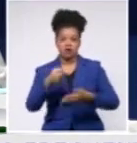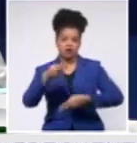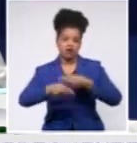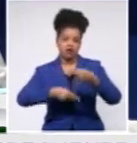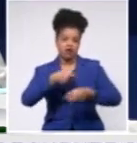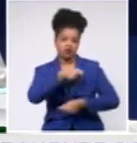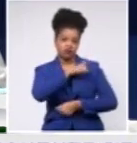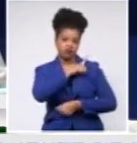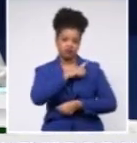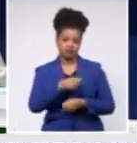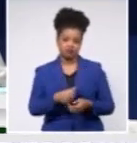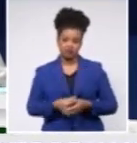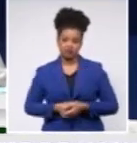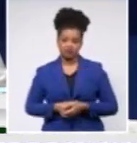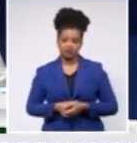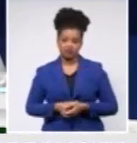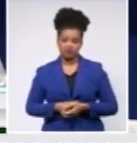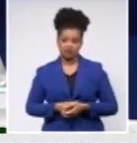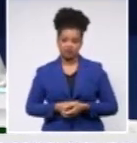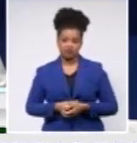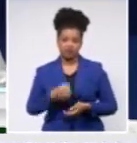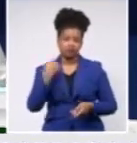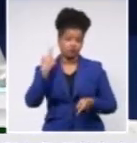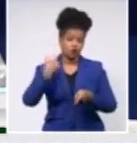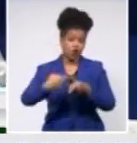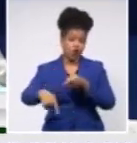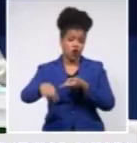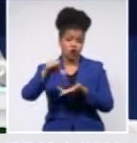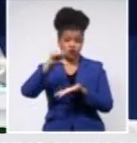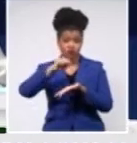418 in the Hermanos Almaheira's Hospital,